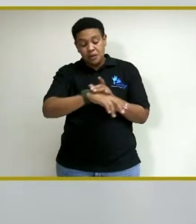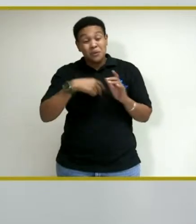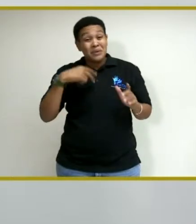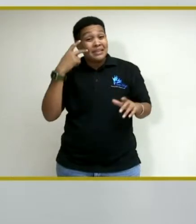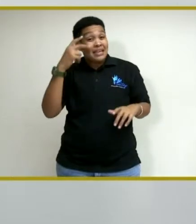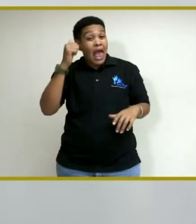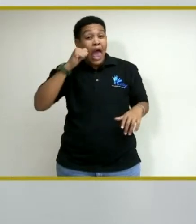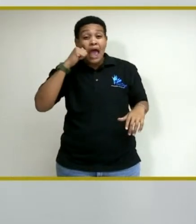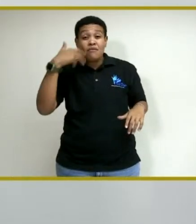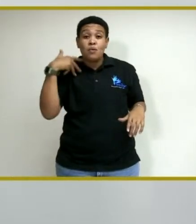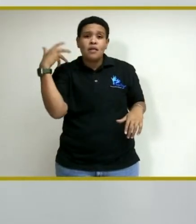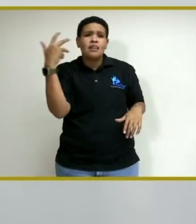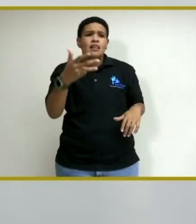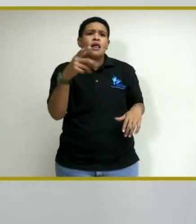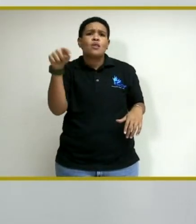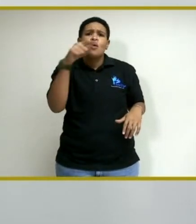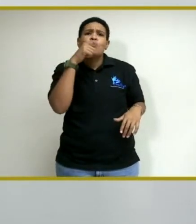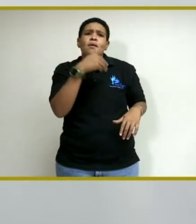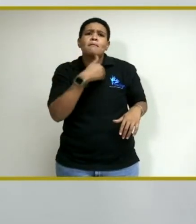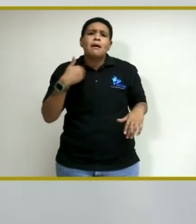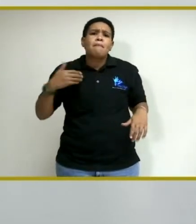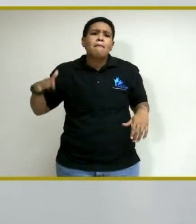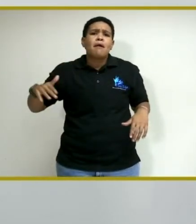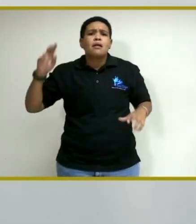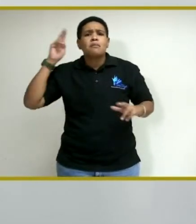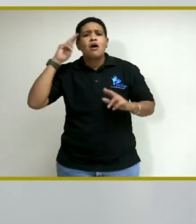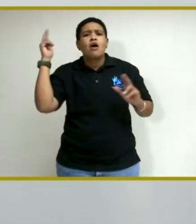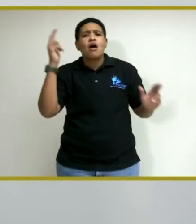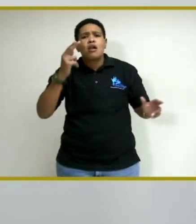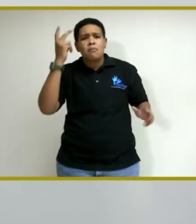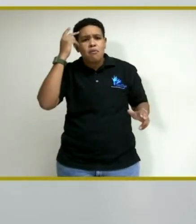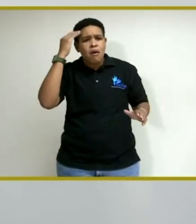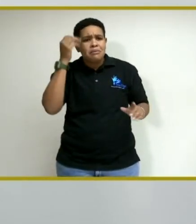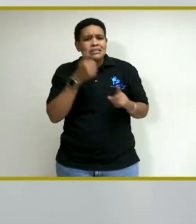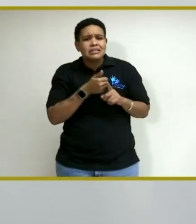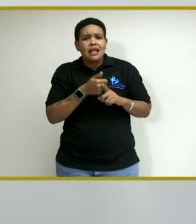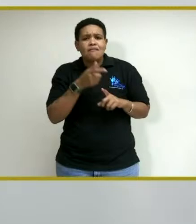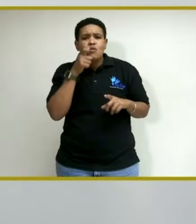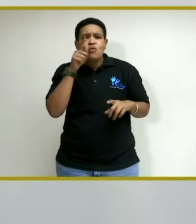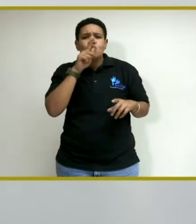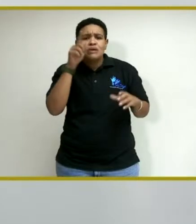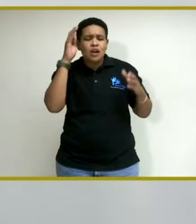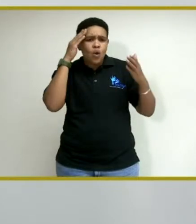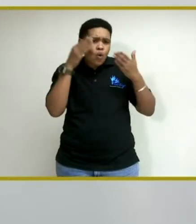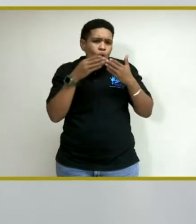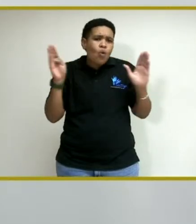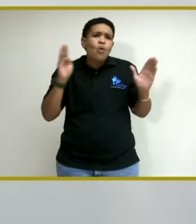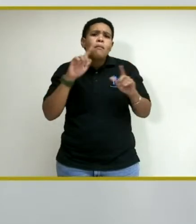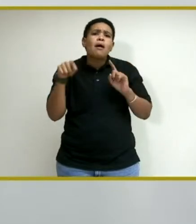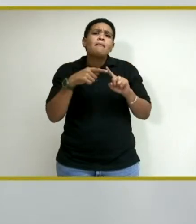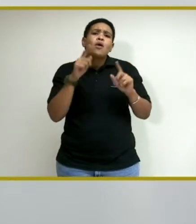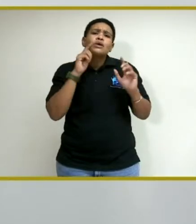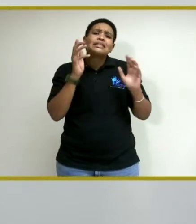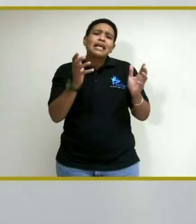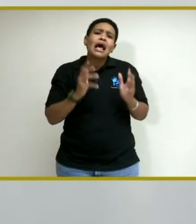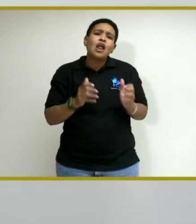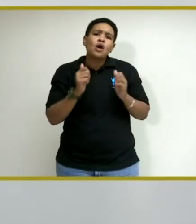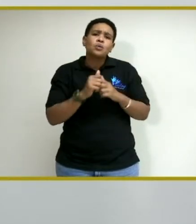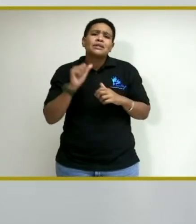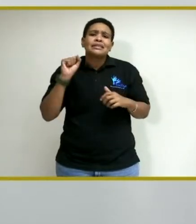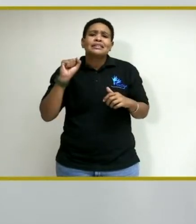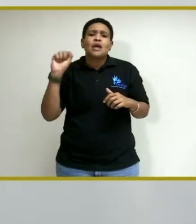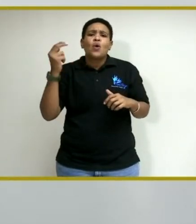of us who are members of Parliament, the Honourable Prime Minister, who is very open about dialoguing with stakeholder